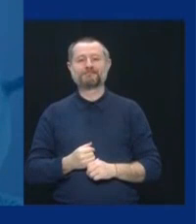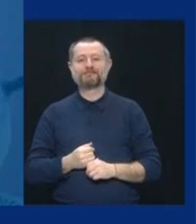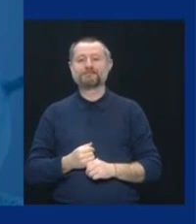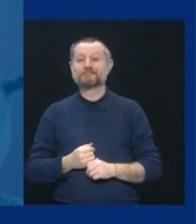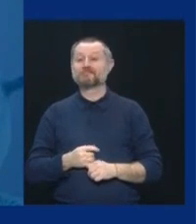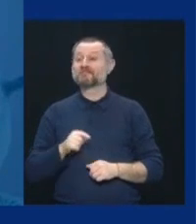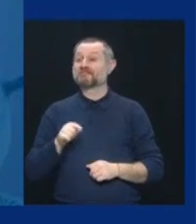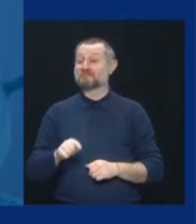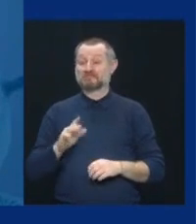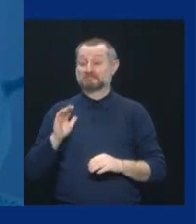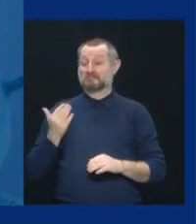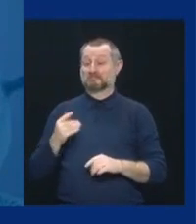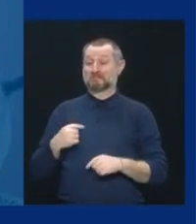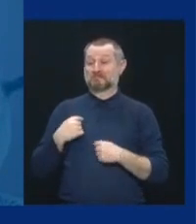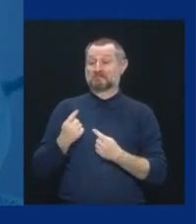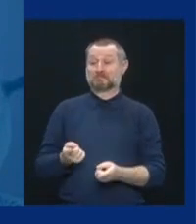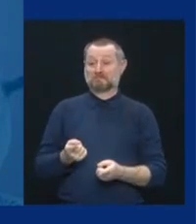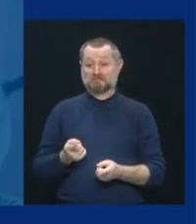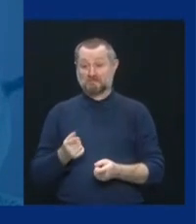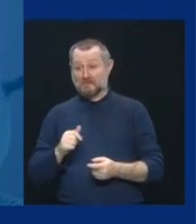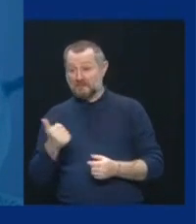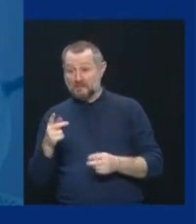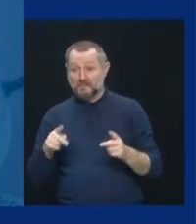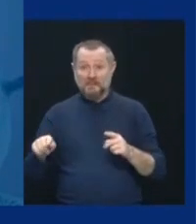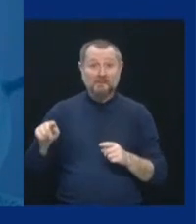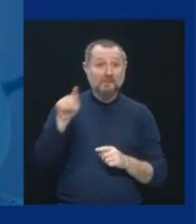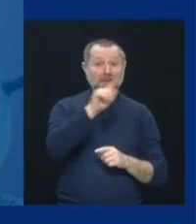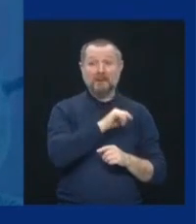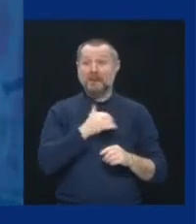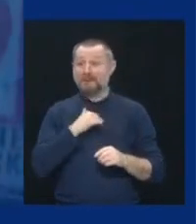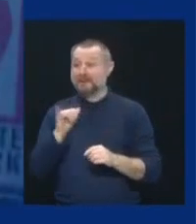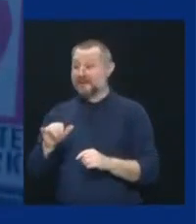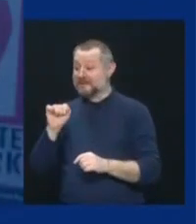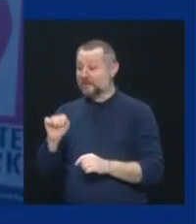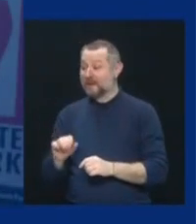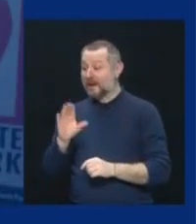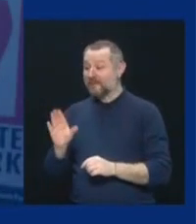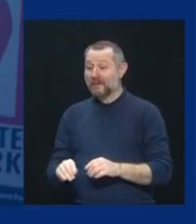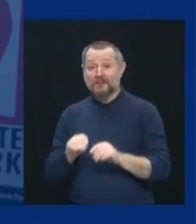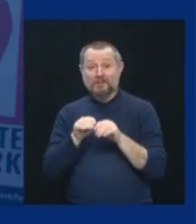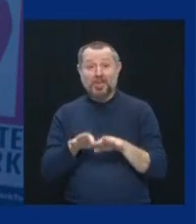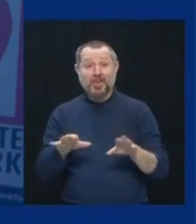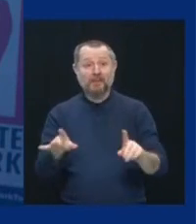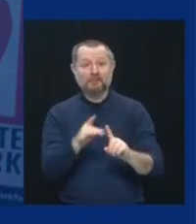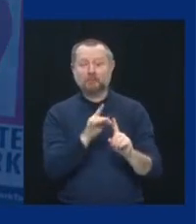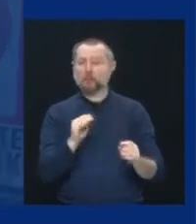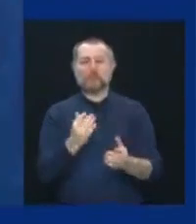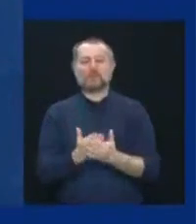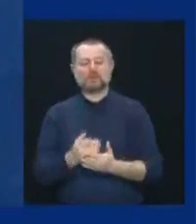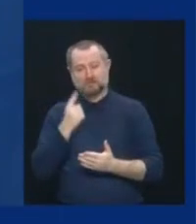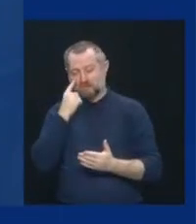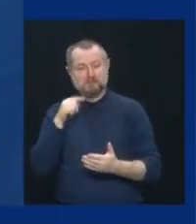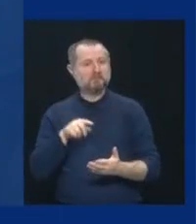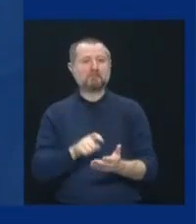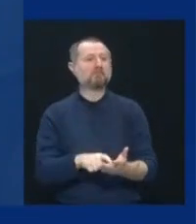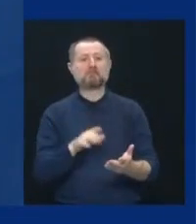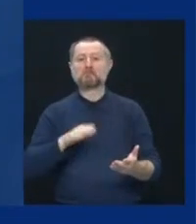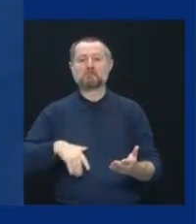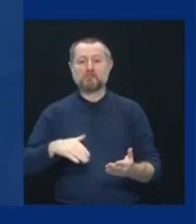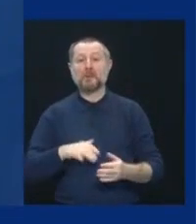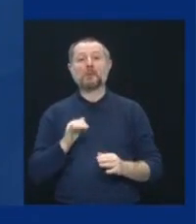We have no evidence of any spread in New York State to date. Let's talk